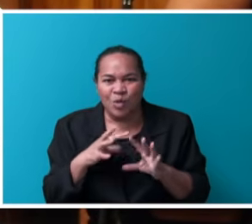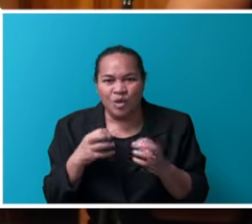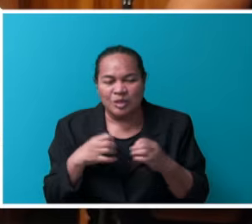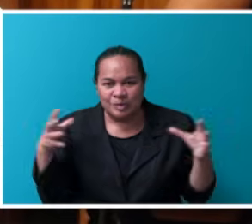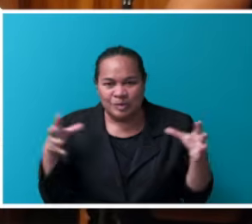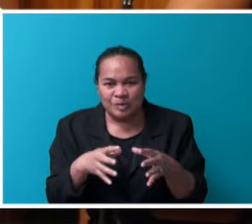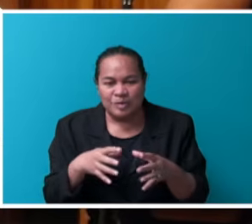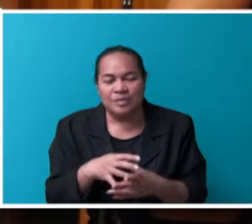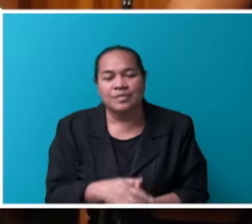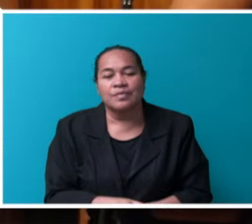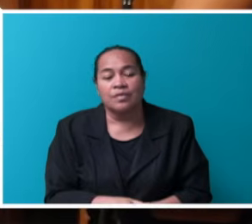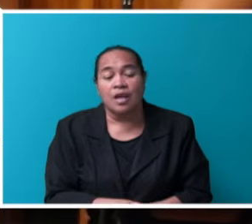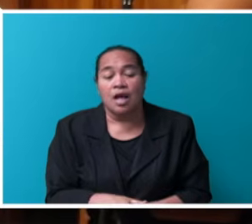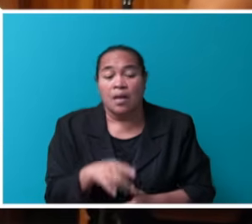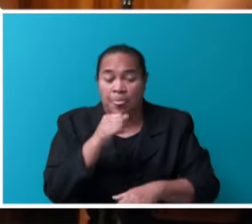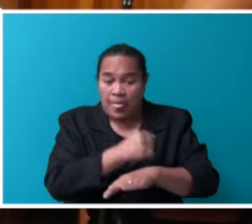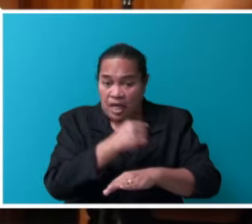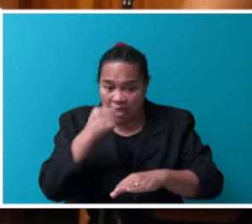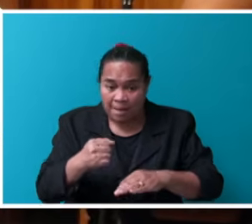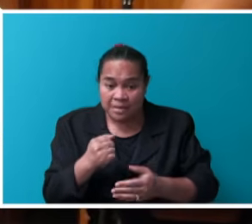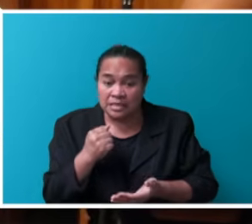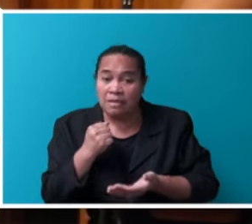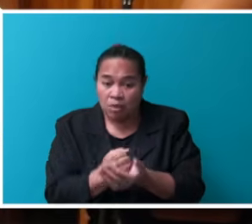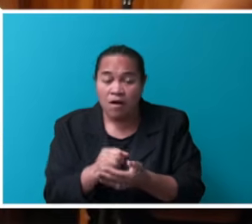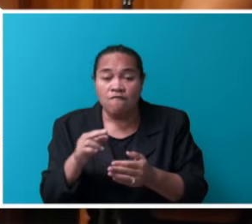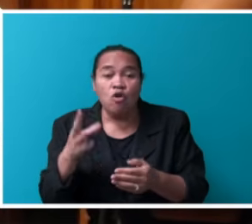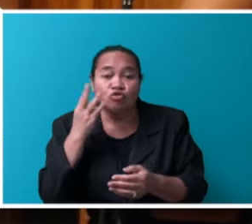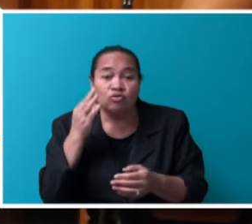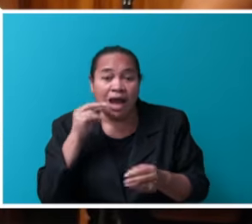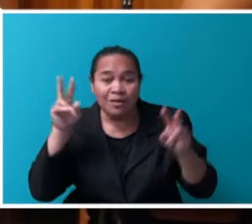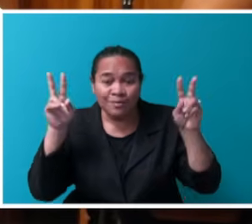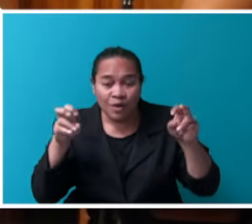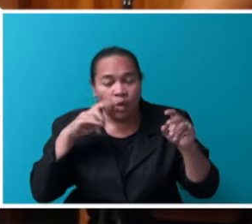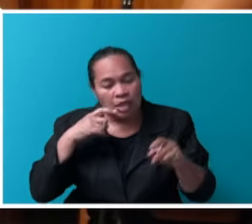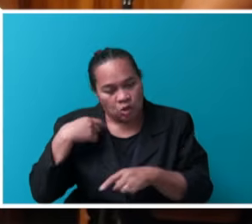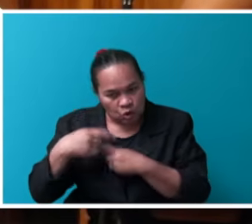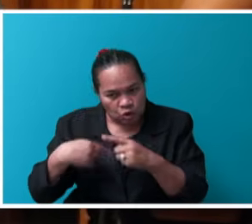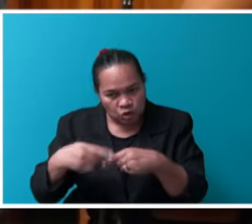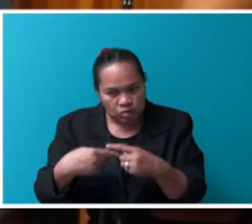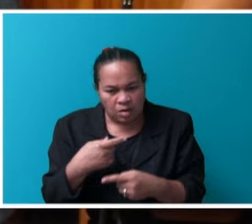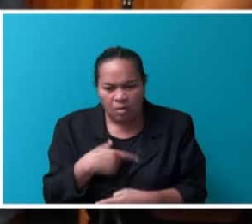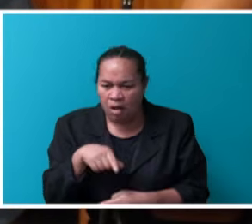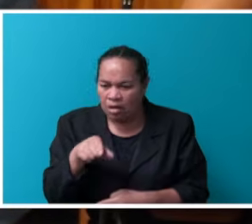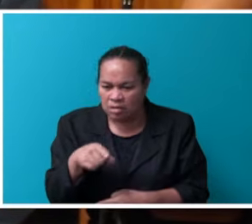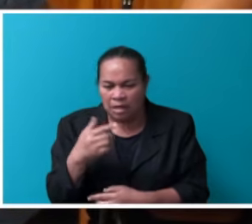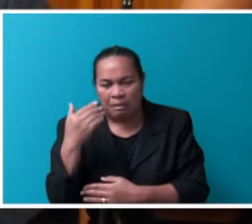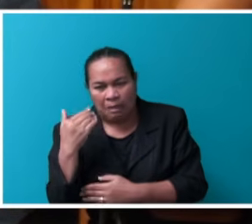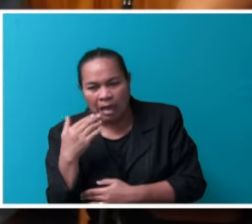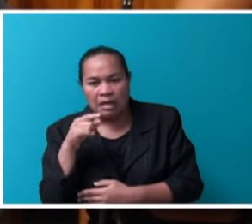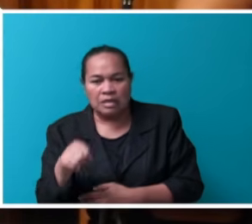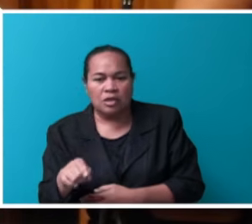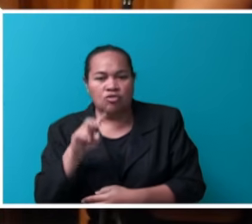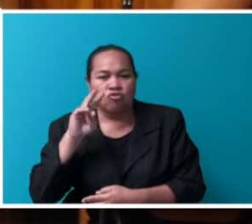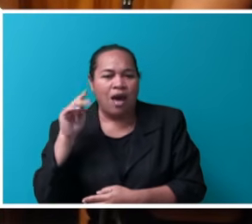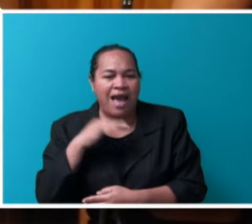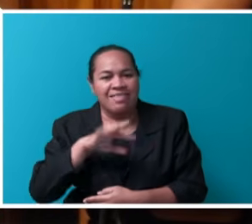Mr. Speaker, government support for the sugar industry will continue, given the direct and indirect dependence of almost 200,000 people for their income